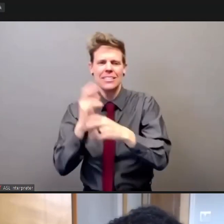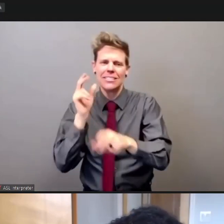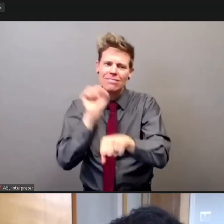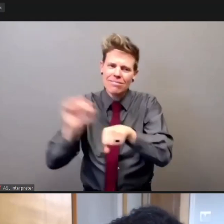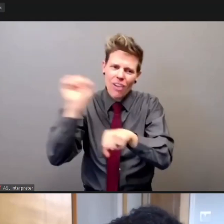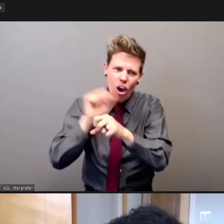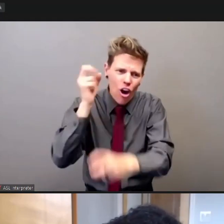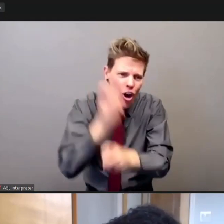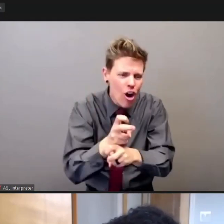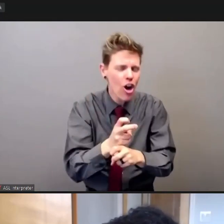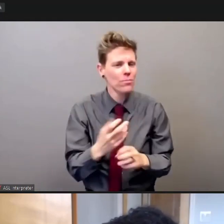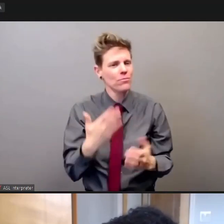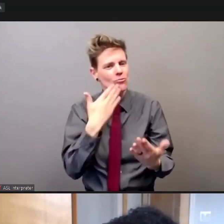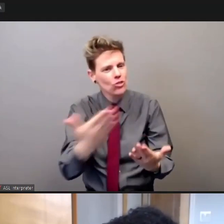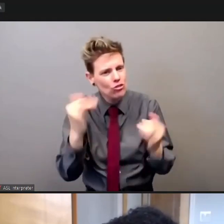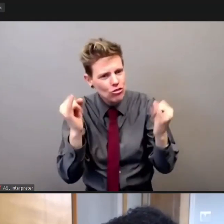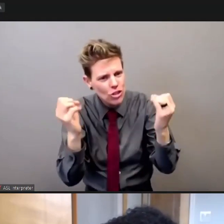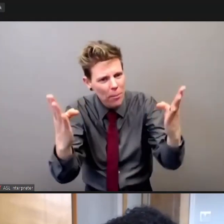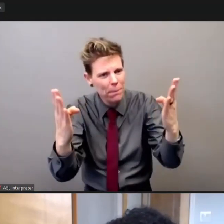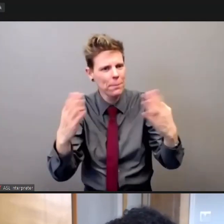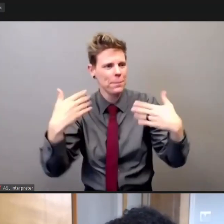can in a pandemic. And it